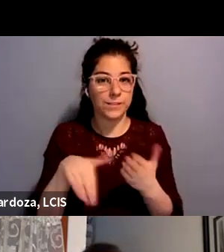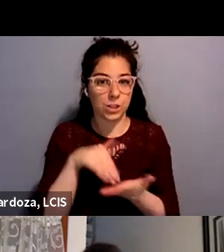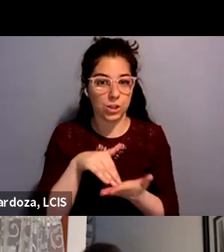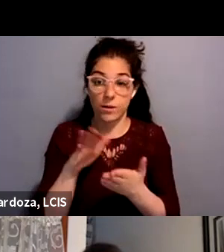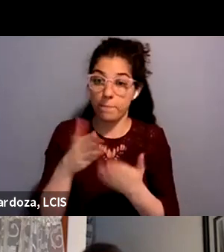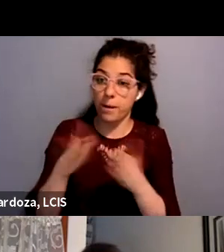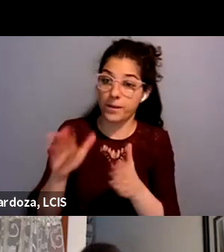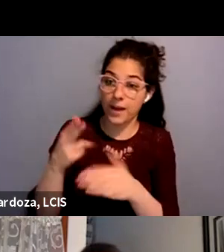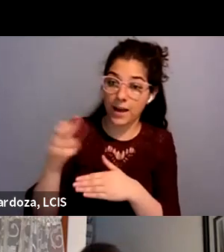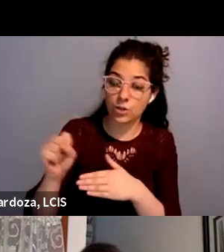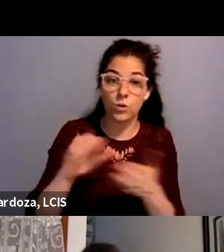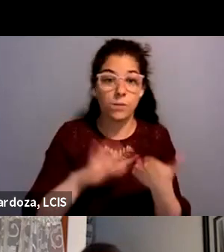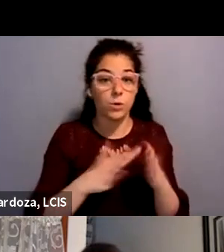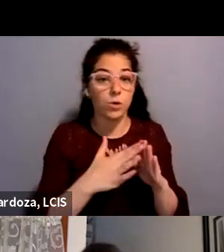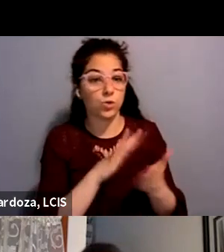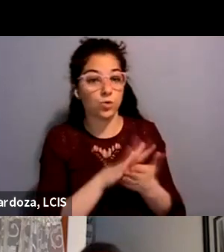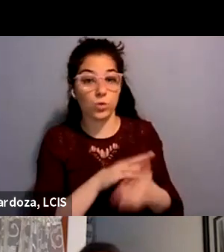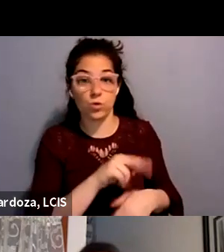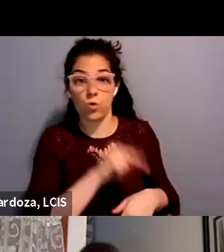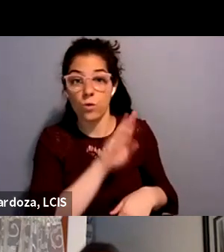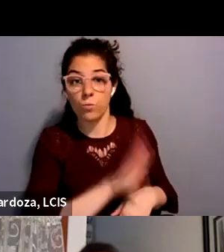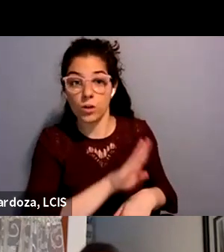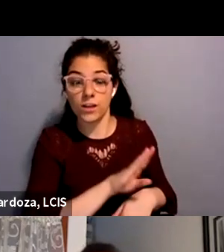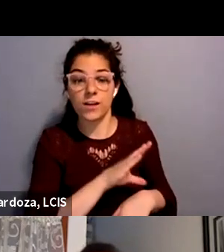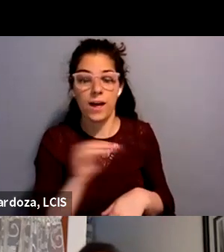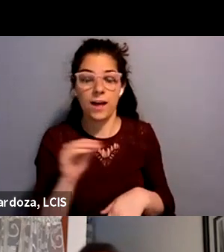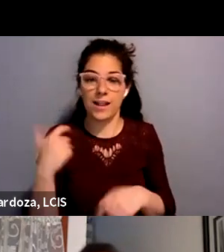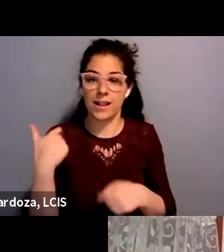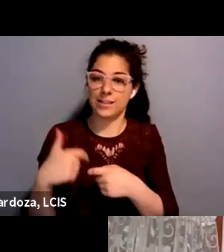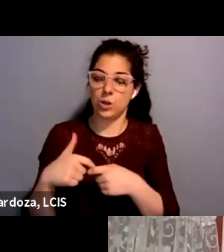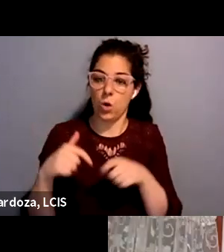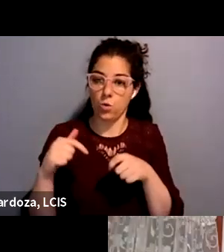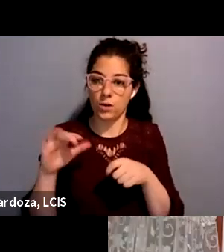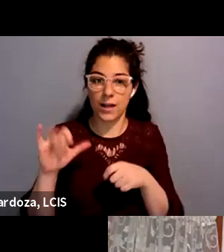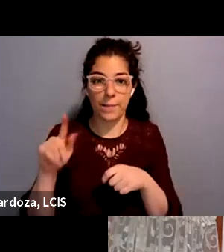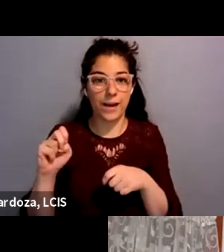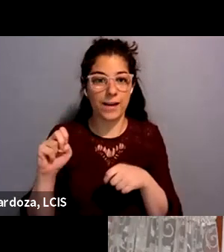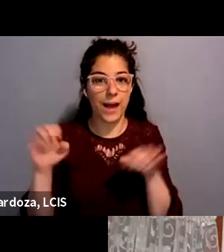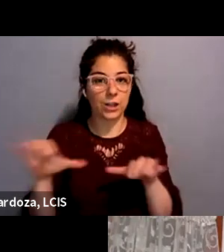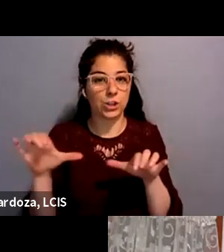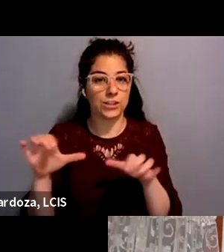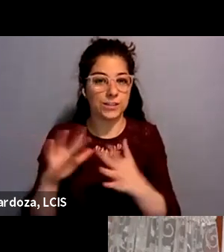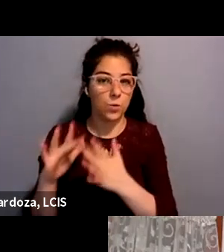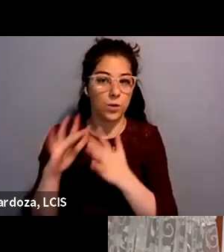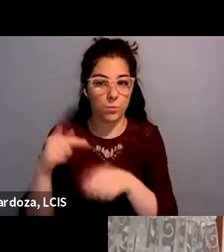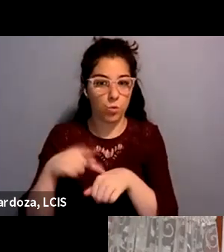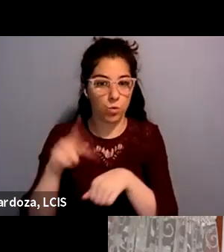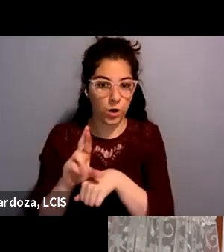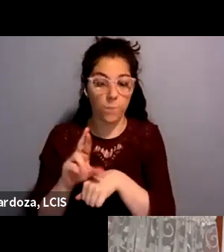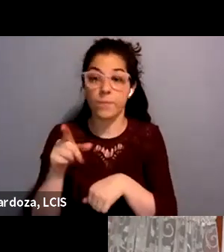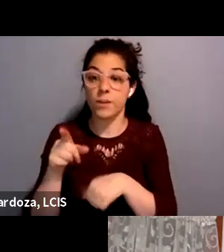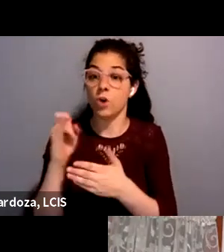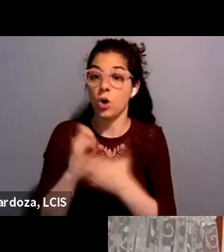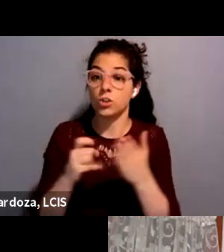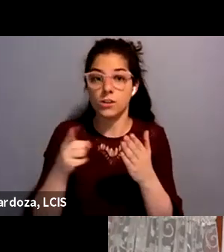school and community school in North Brooklyn, and its Latino Climate Action Network in Puerto Rico. El Puente Arts is one of